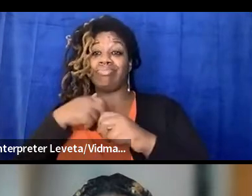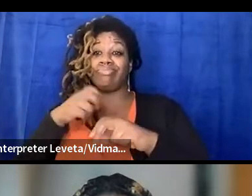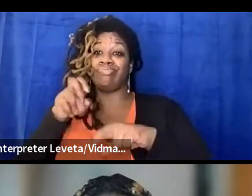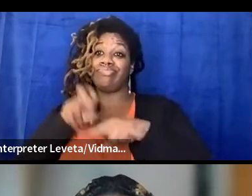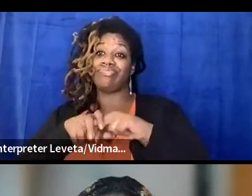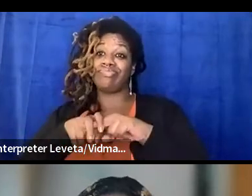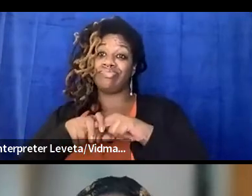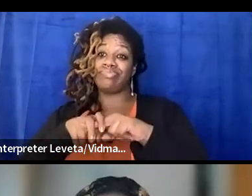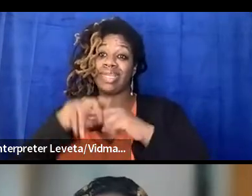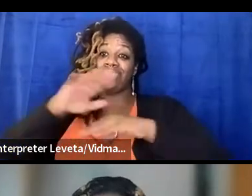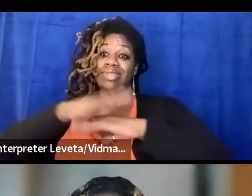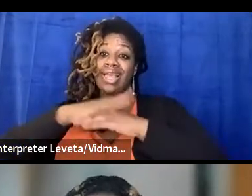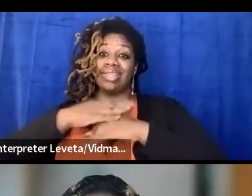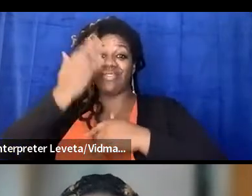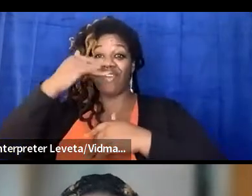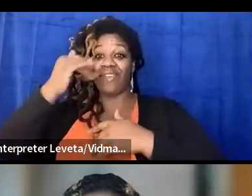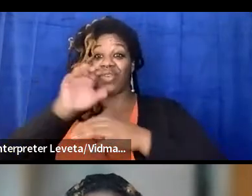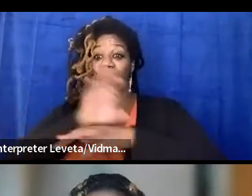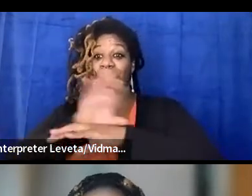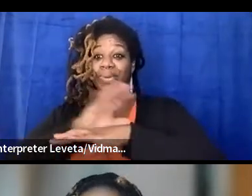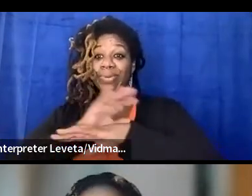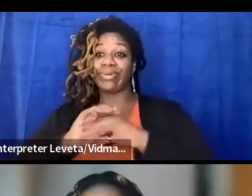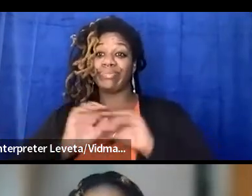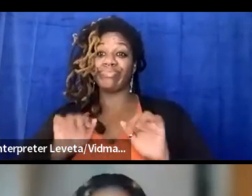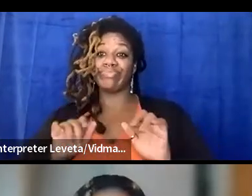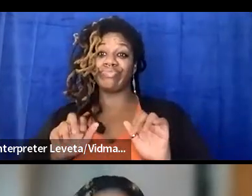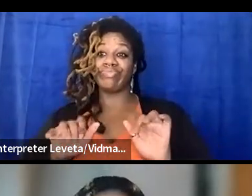computer, you're able to,